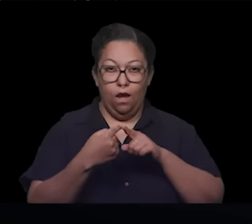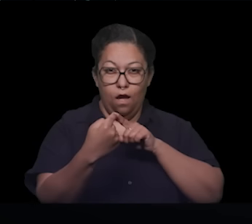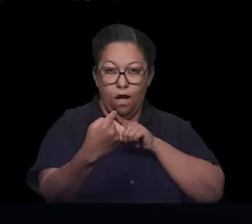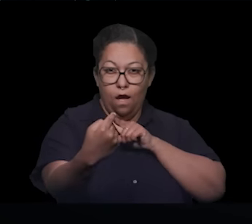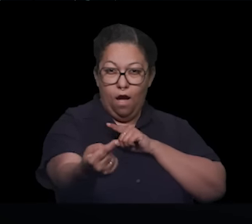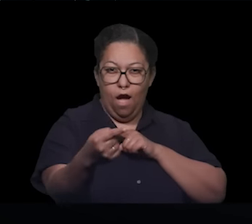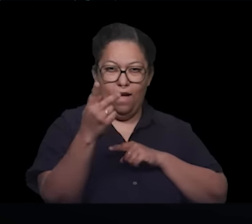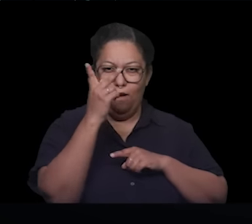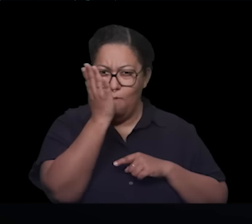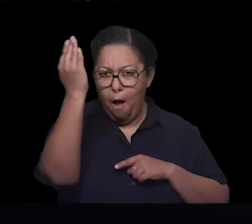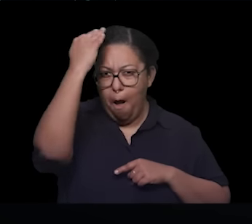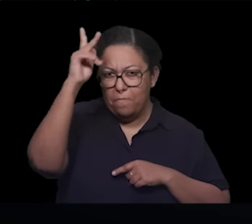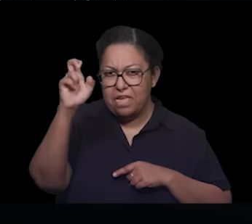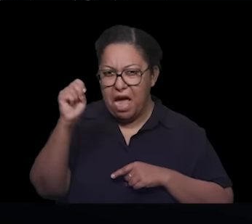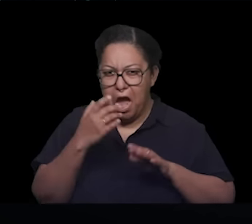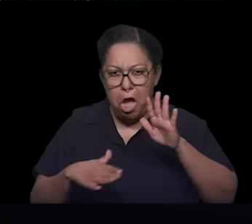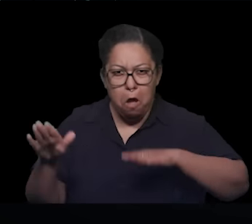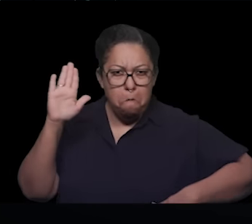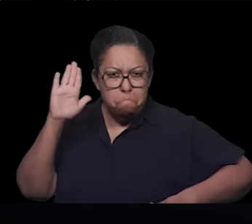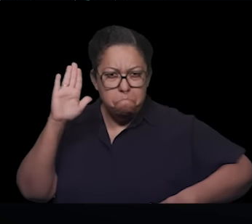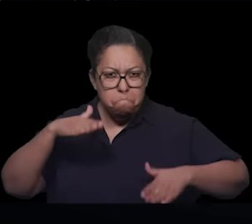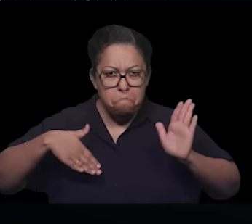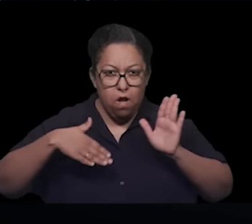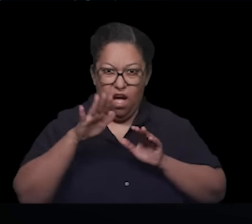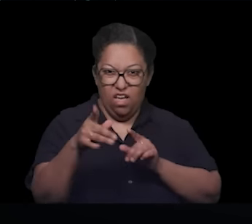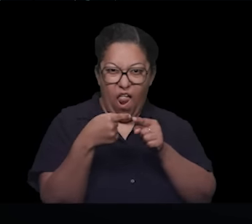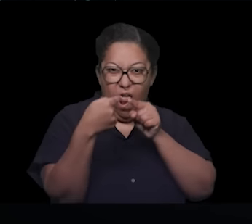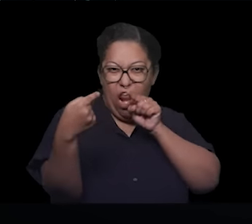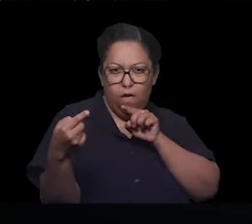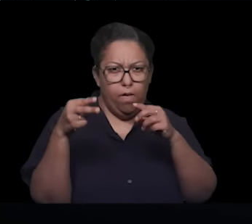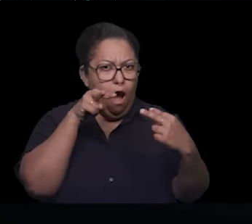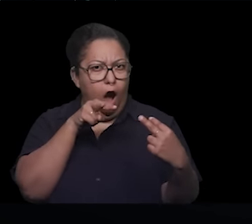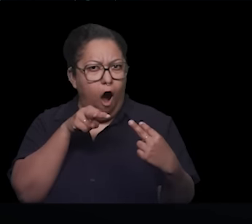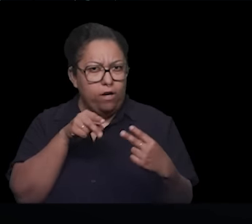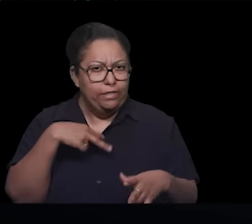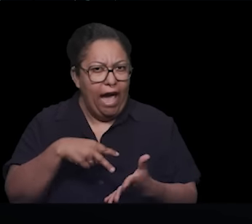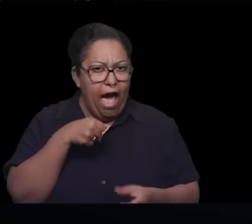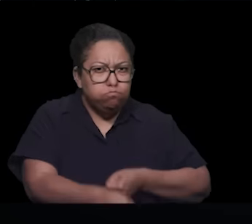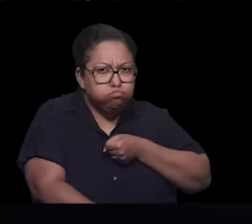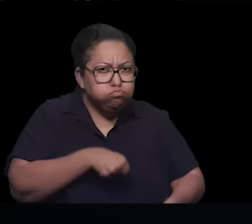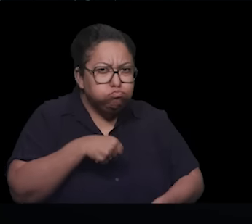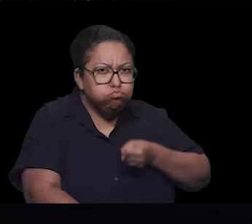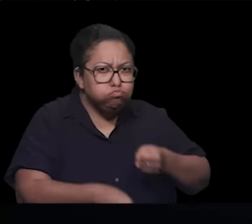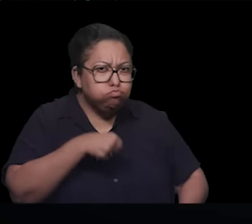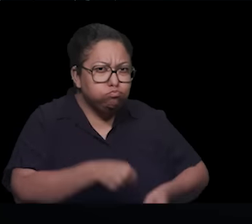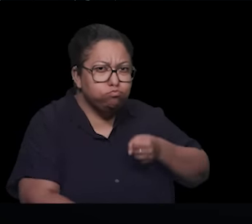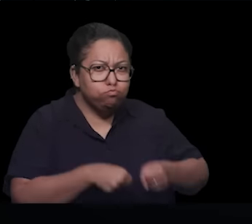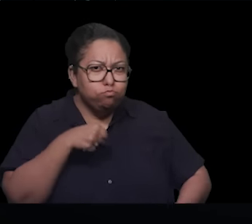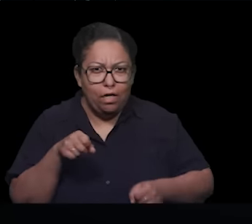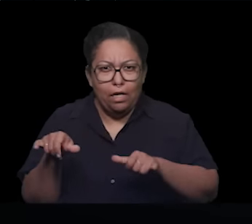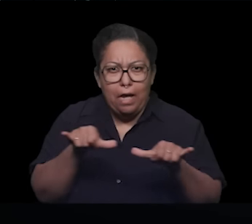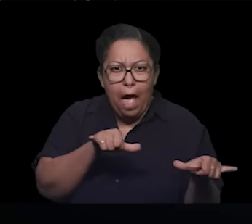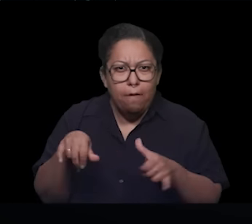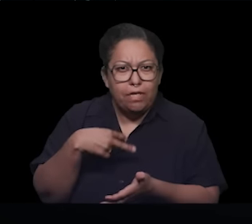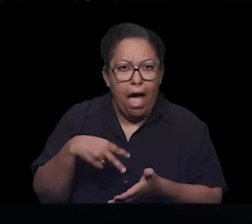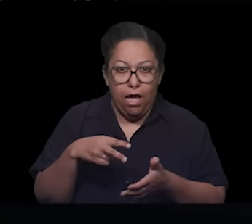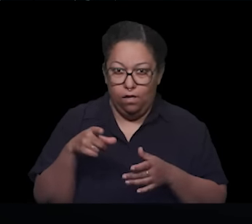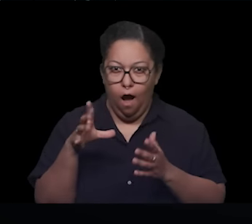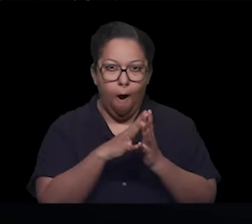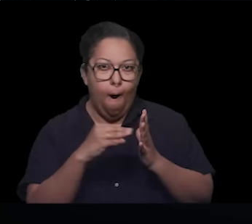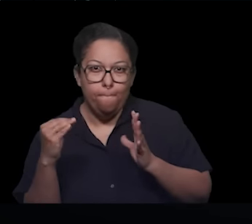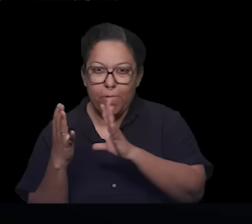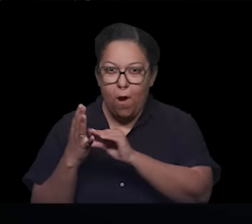Staring across at Pompadour Ken, he strikes theatrical poses. Then his nemesis performs a punching downward dance move. Ken